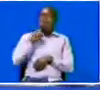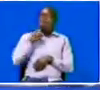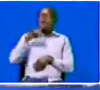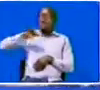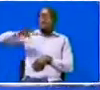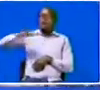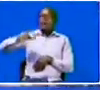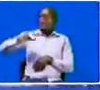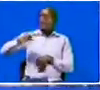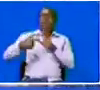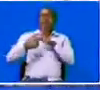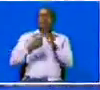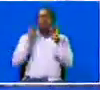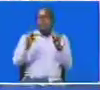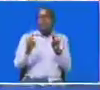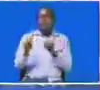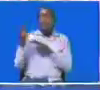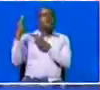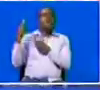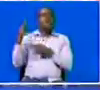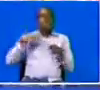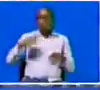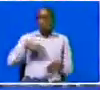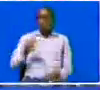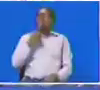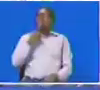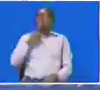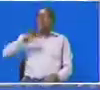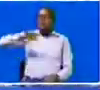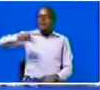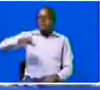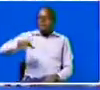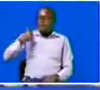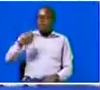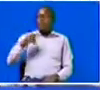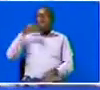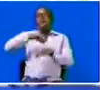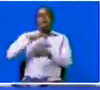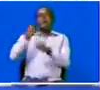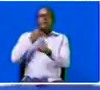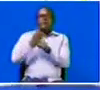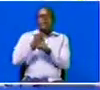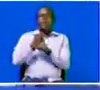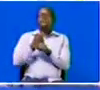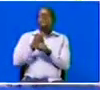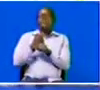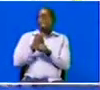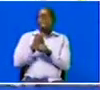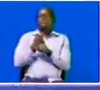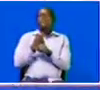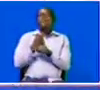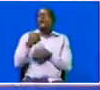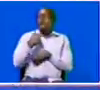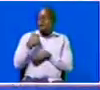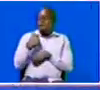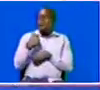County signals fresh hopes for many residents of Turkana who stand to secure jobs and better infrastructure, there have